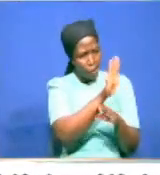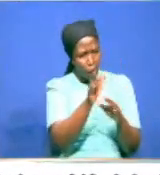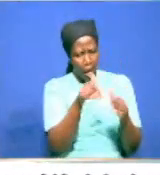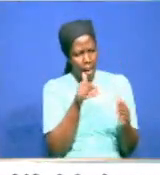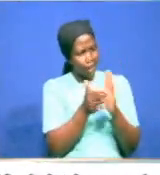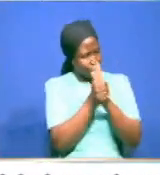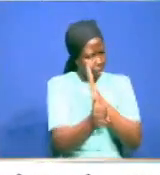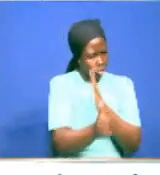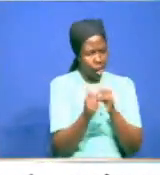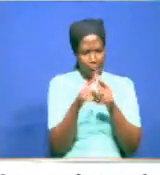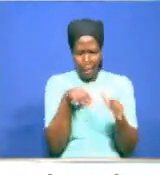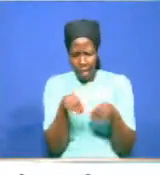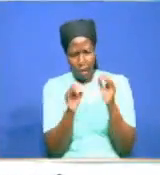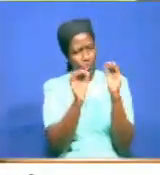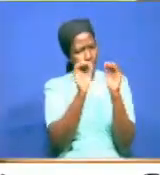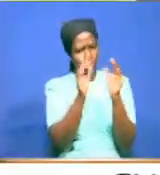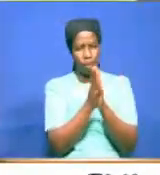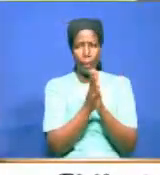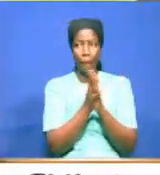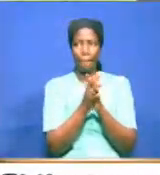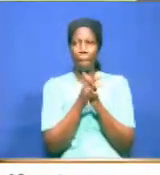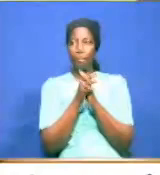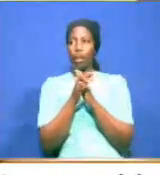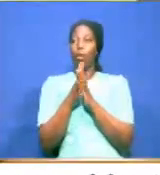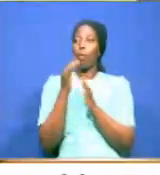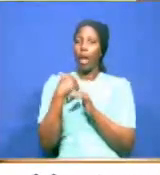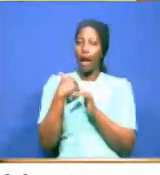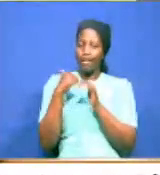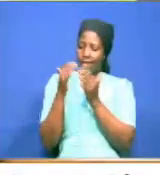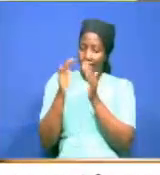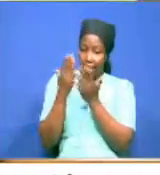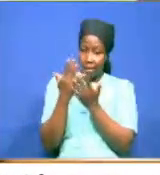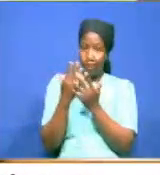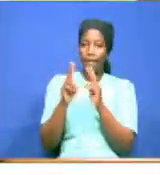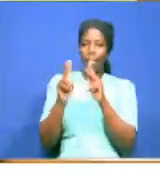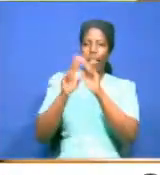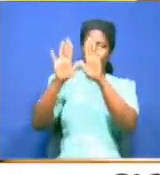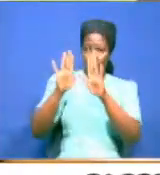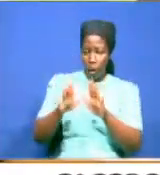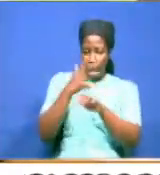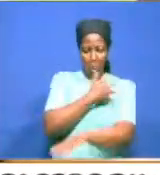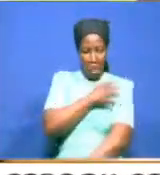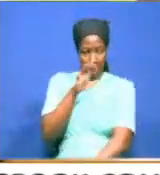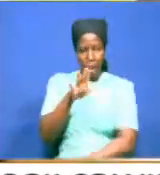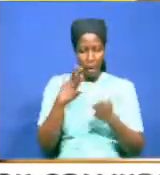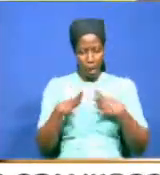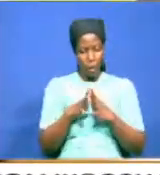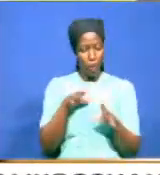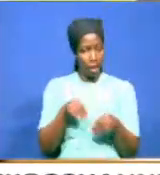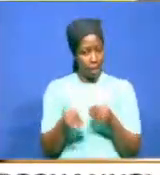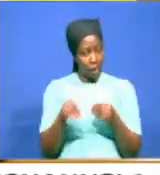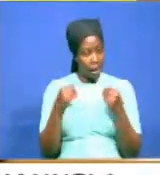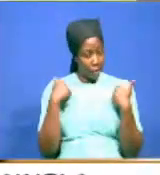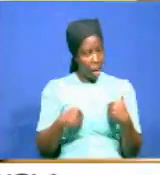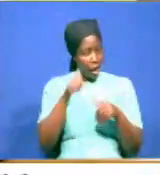disability. Yes, there's need to empower persons with disabilities. Mm-hmm. I remember at one point when I was